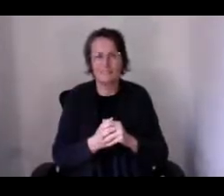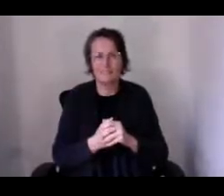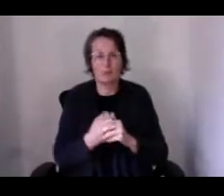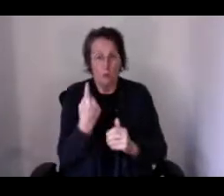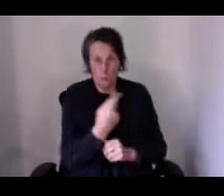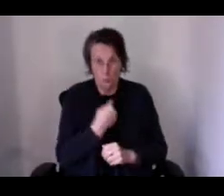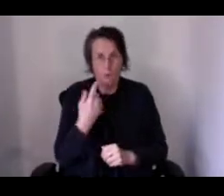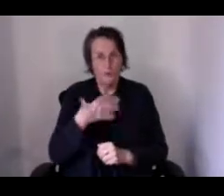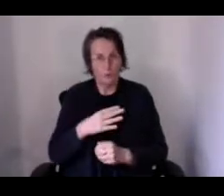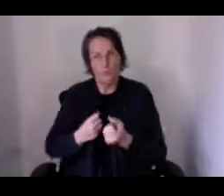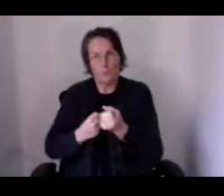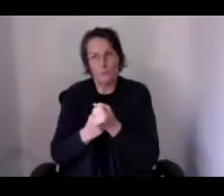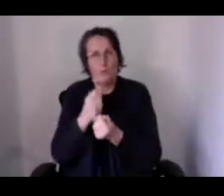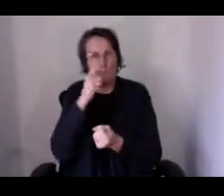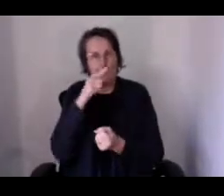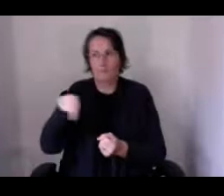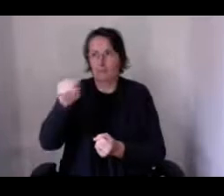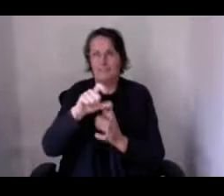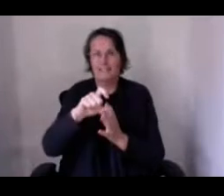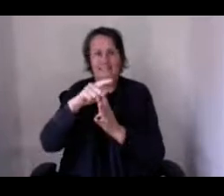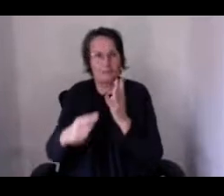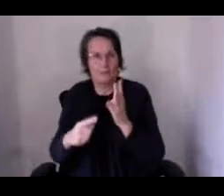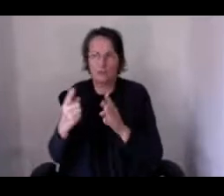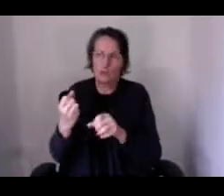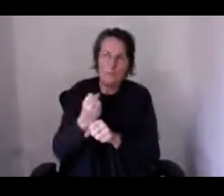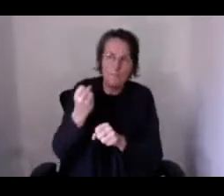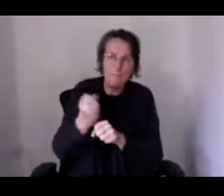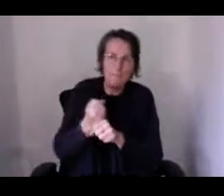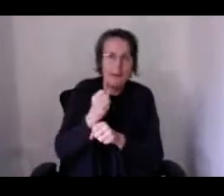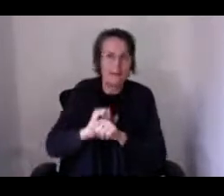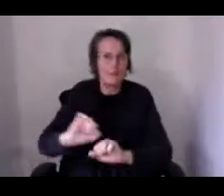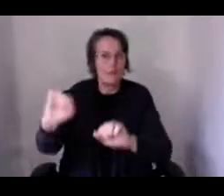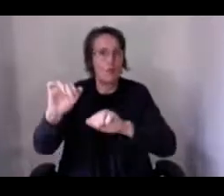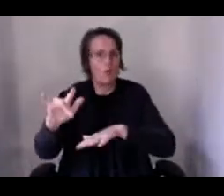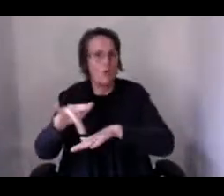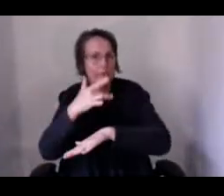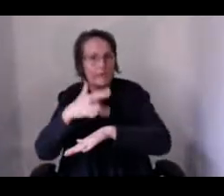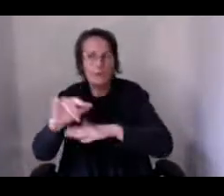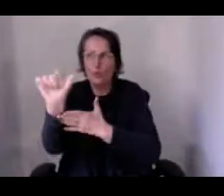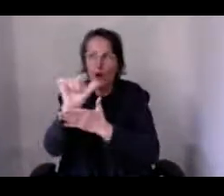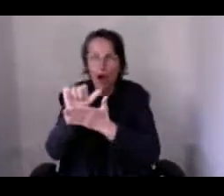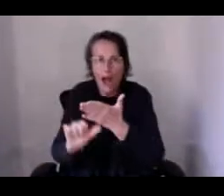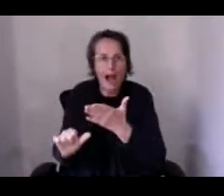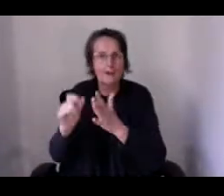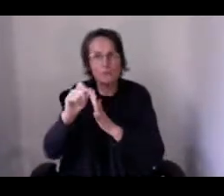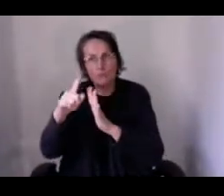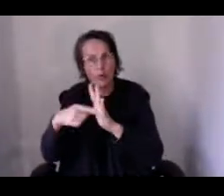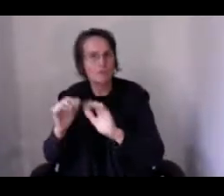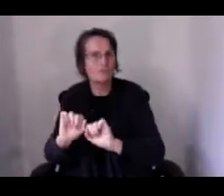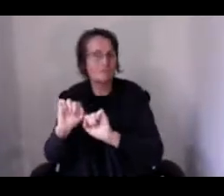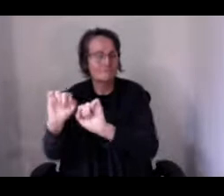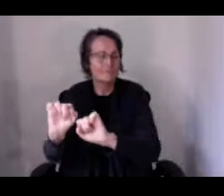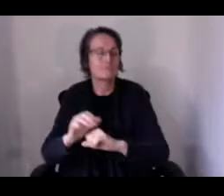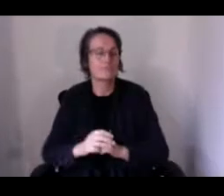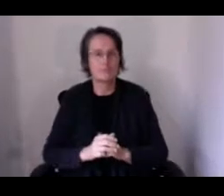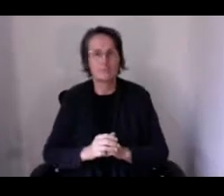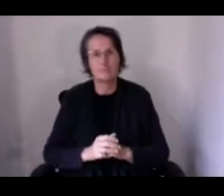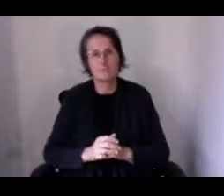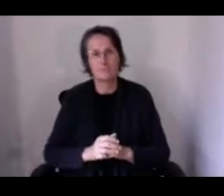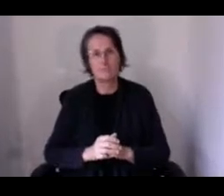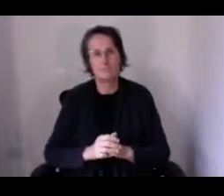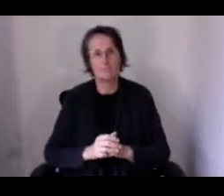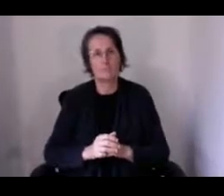disability to make work and to be creative and achieve their projects and their ideas. So it's